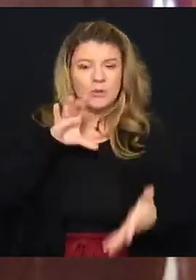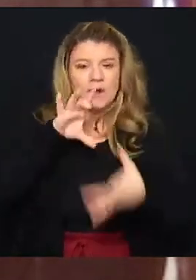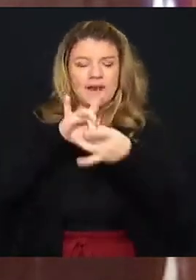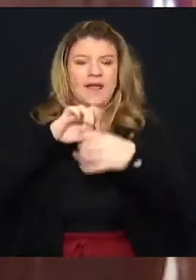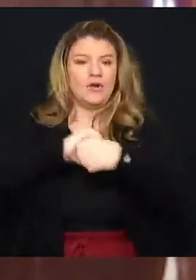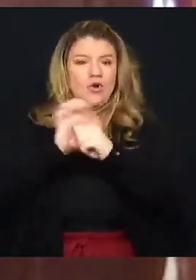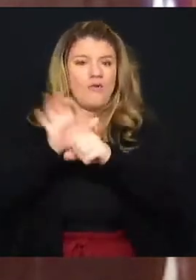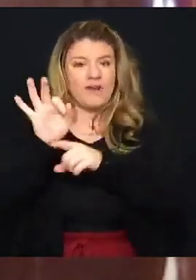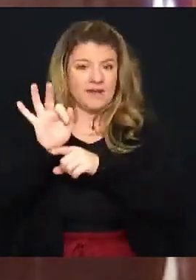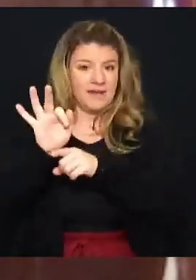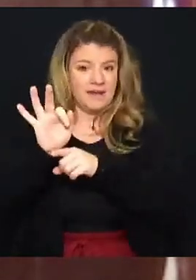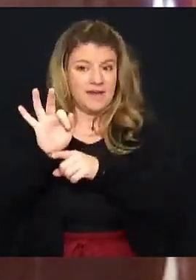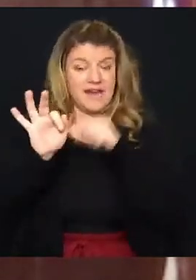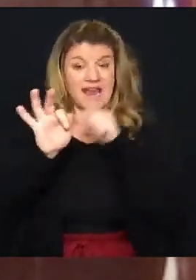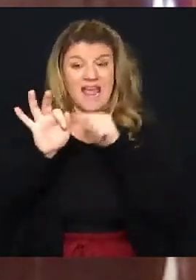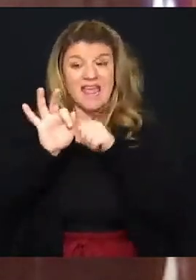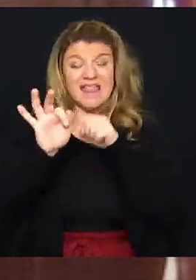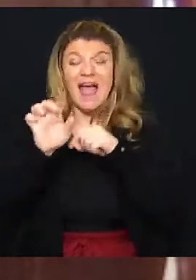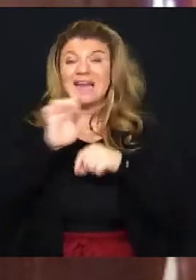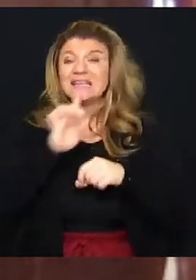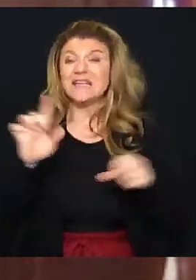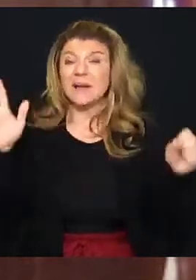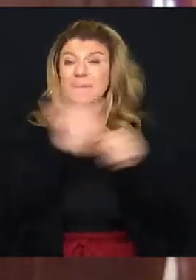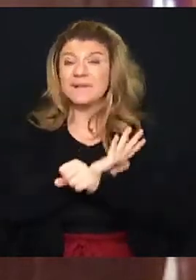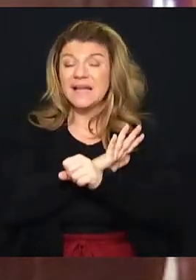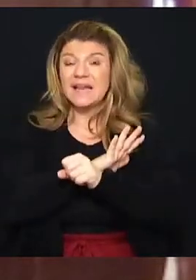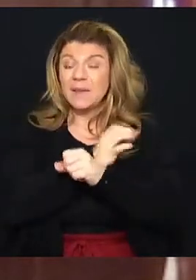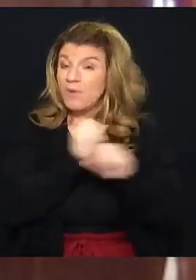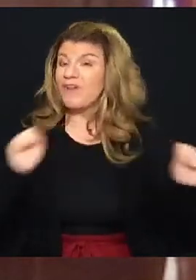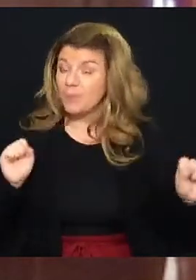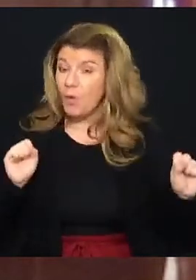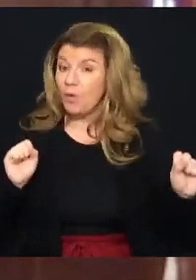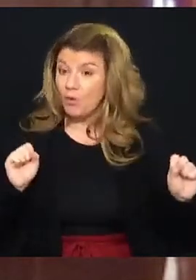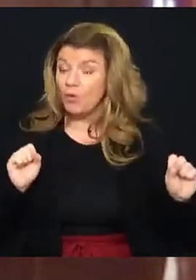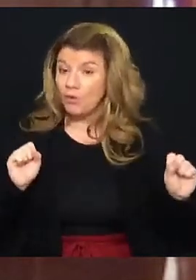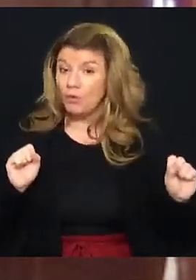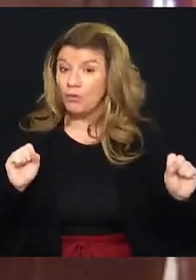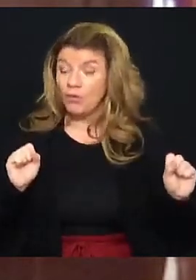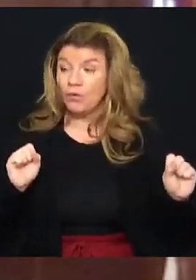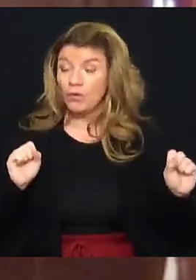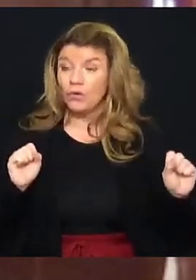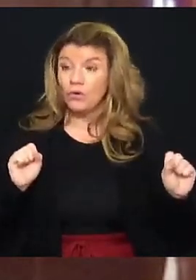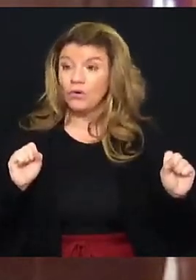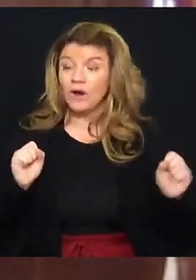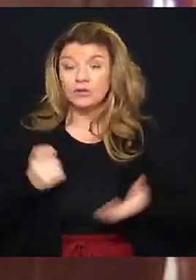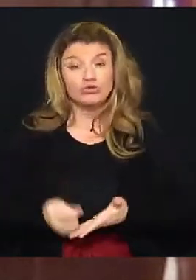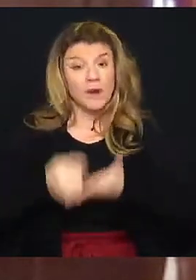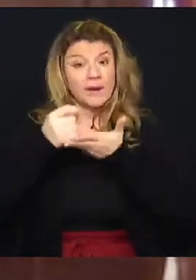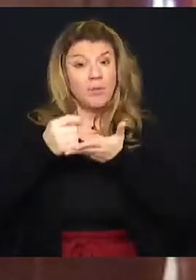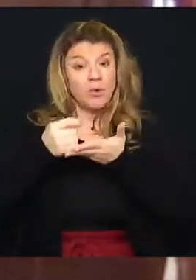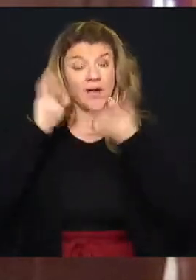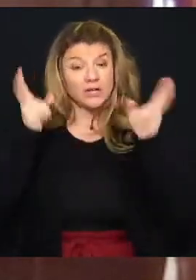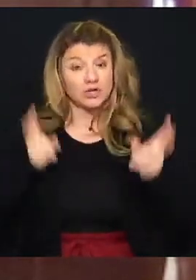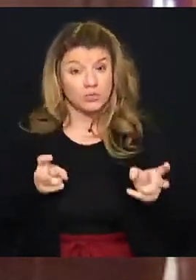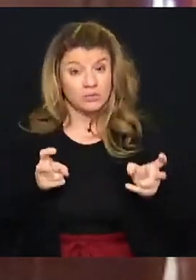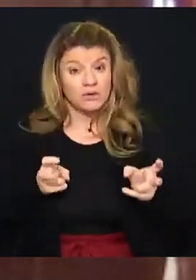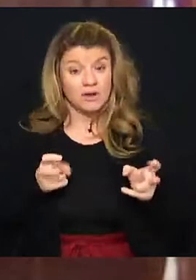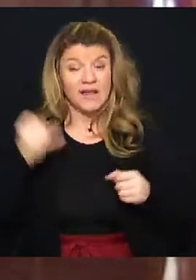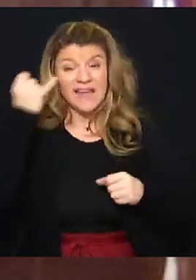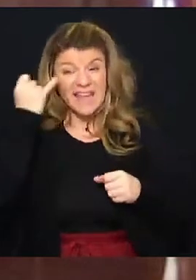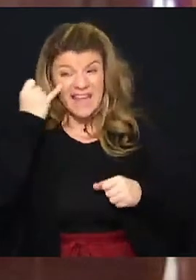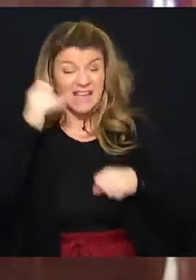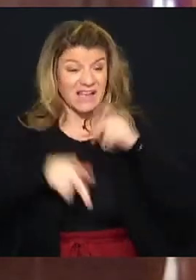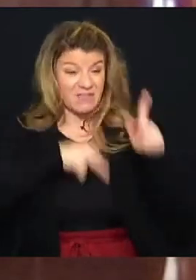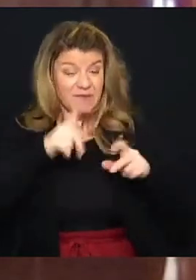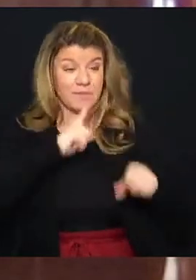COVID-19. And this is a completely preventable and treatable issue if people do